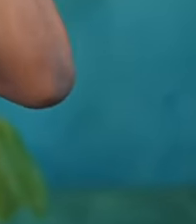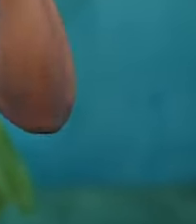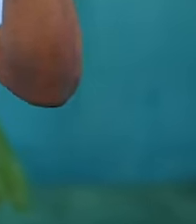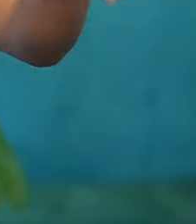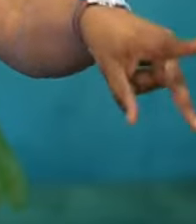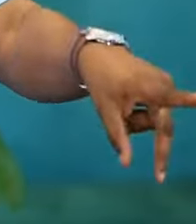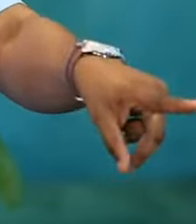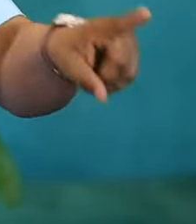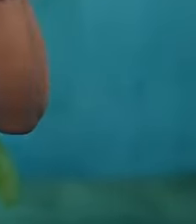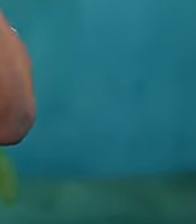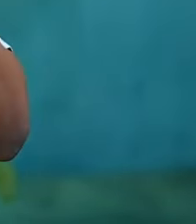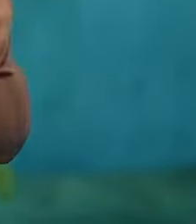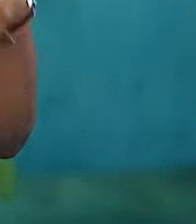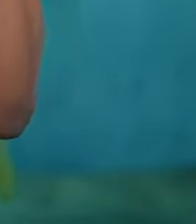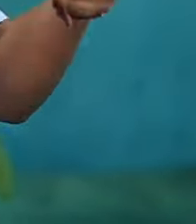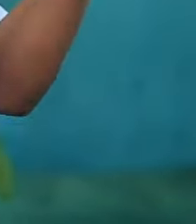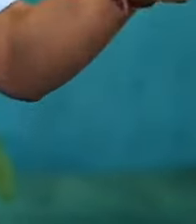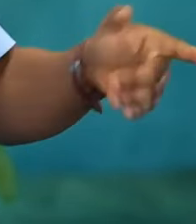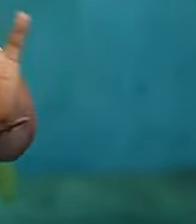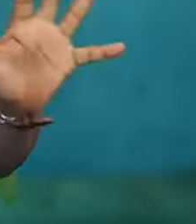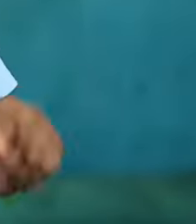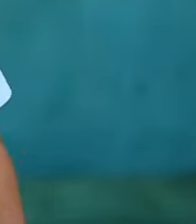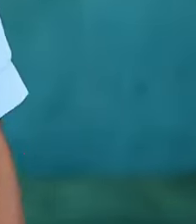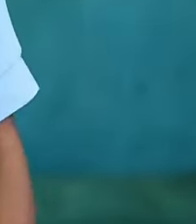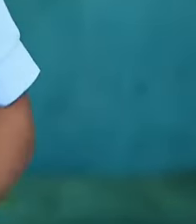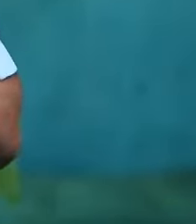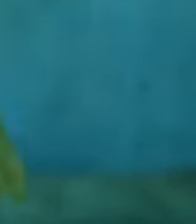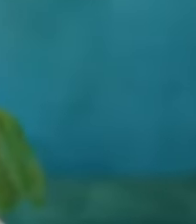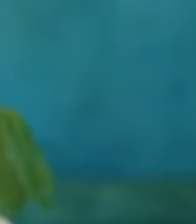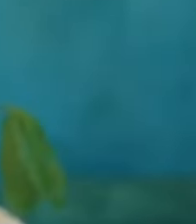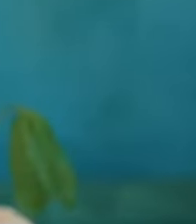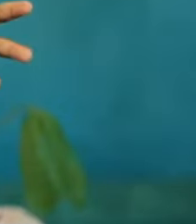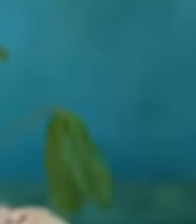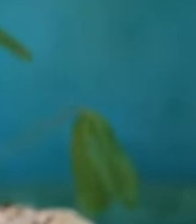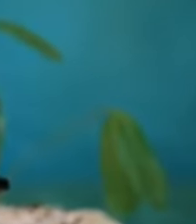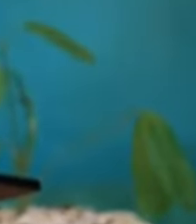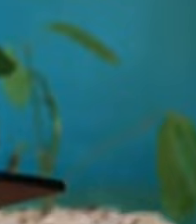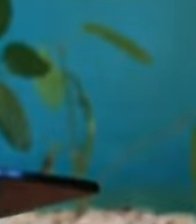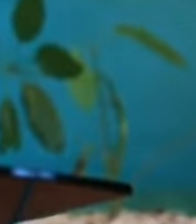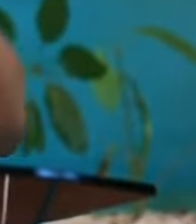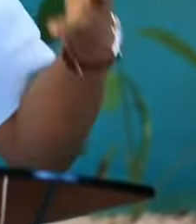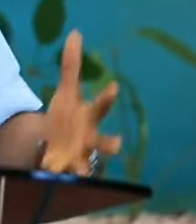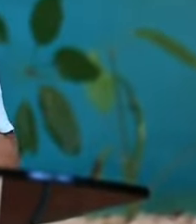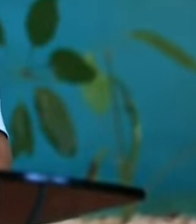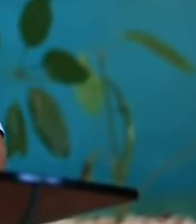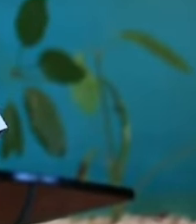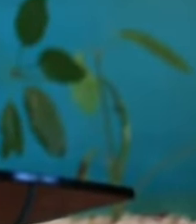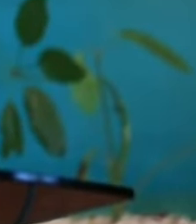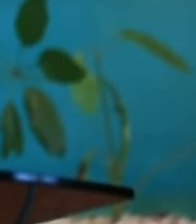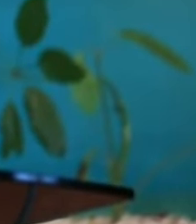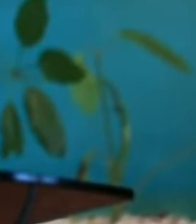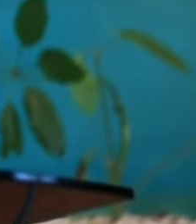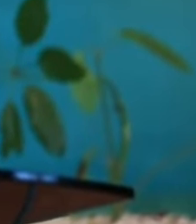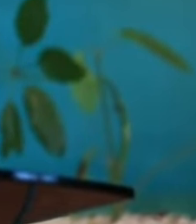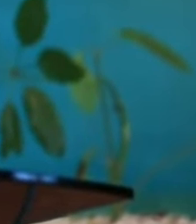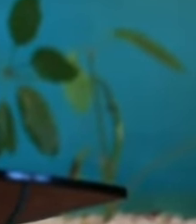10 or 11 signs that shows you may be ready for marriage. It's part of my introduction. All these are